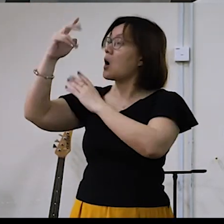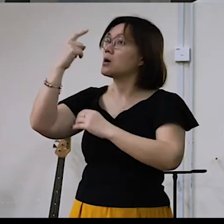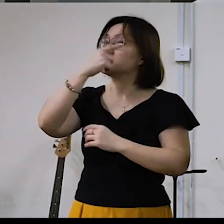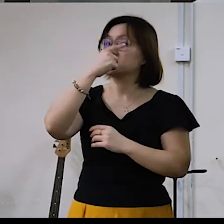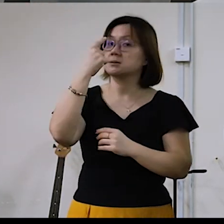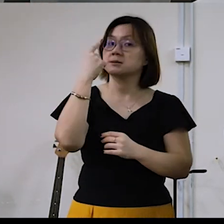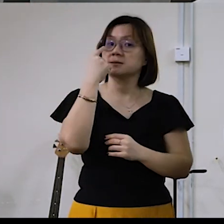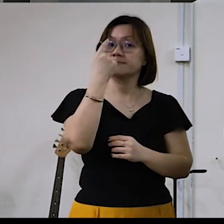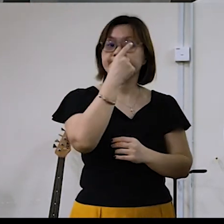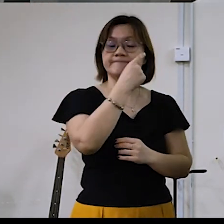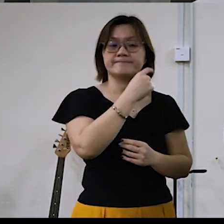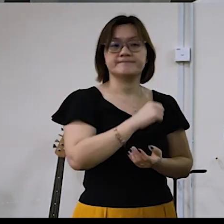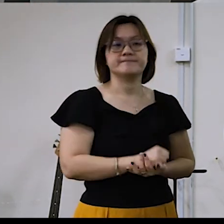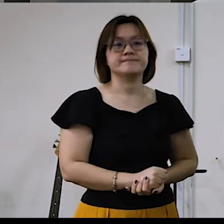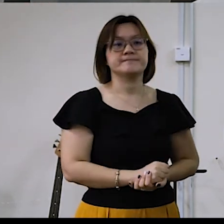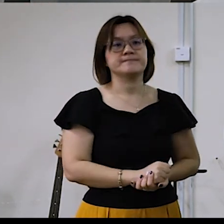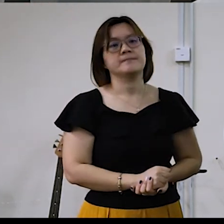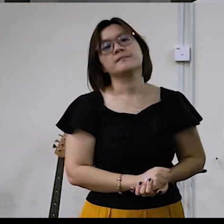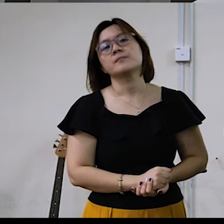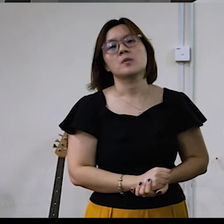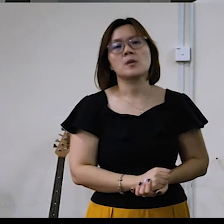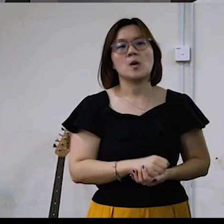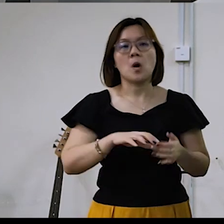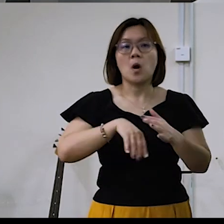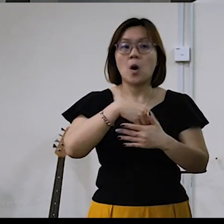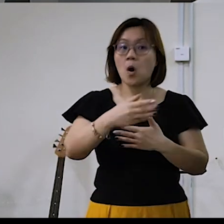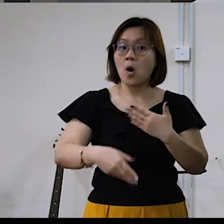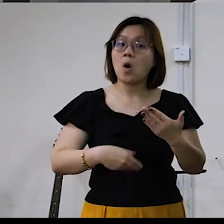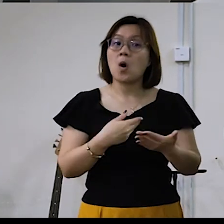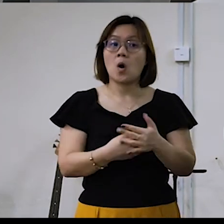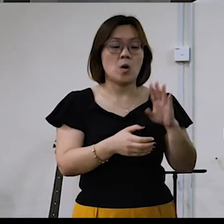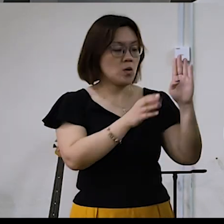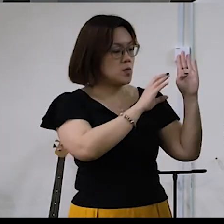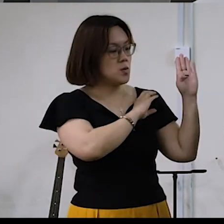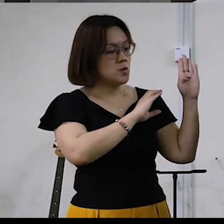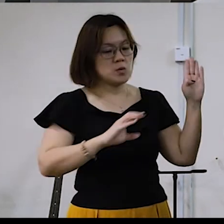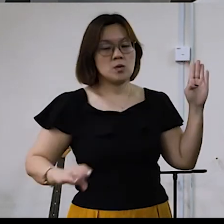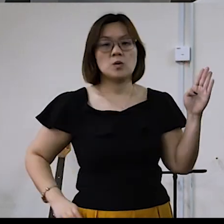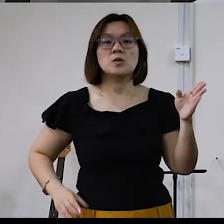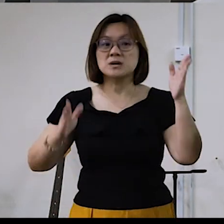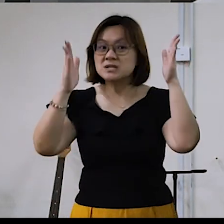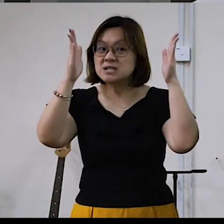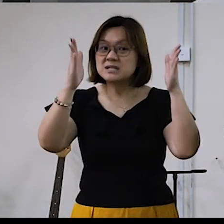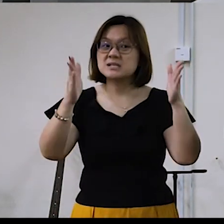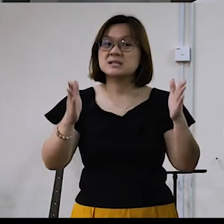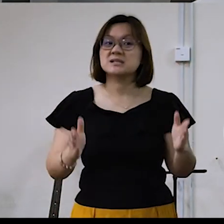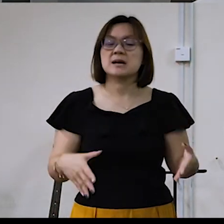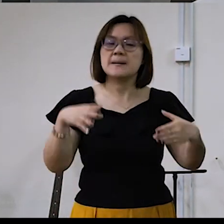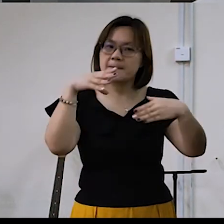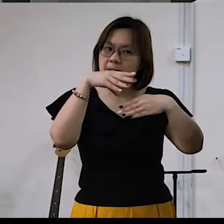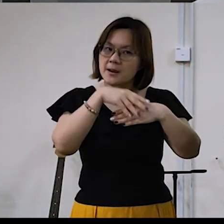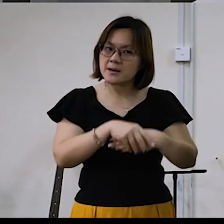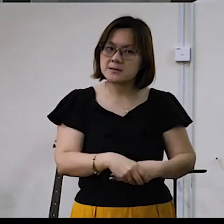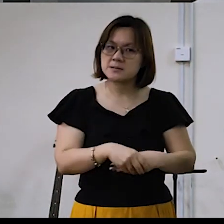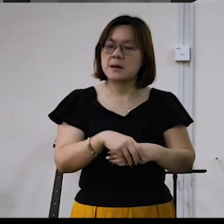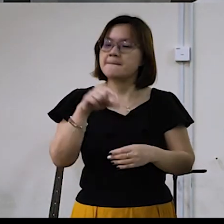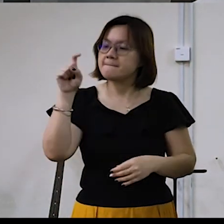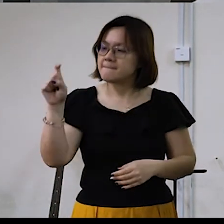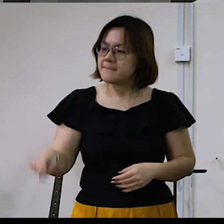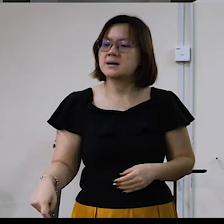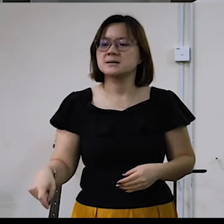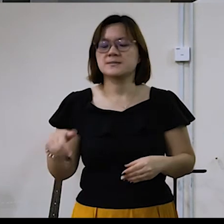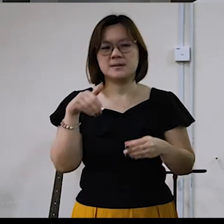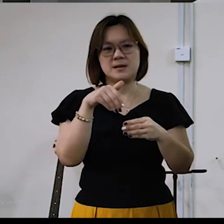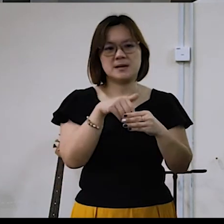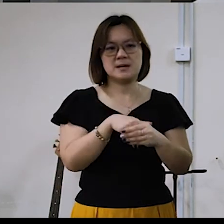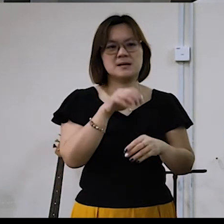Every Christian couple who's living together need to be married in church. Are you listening? Yeah. Come on, are